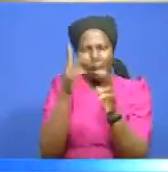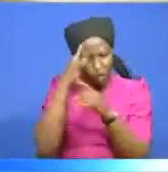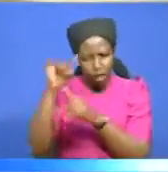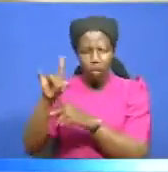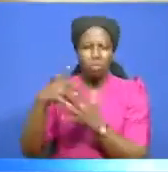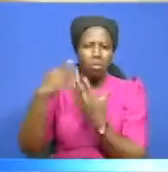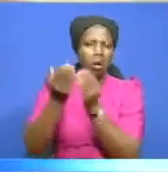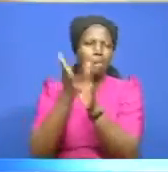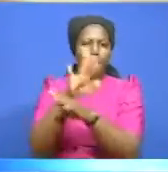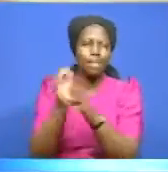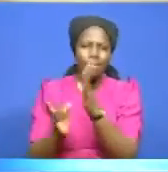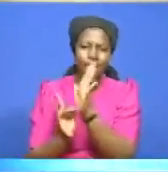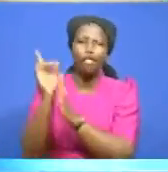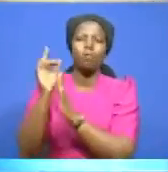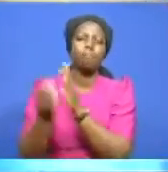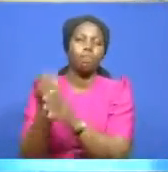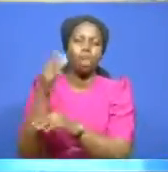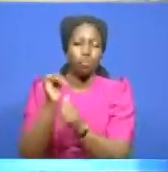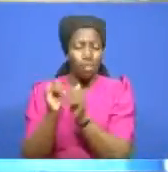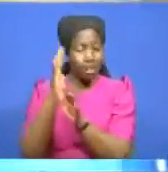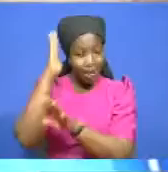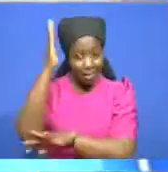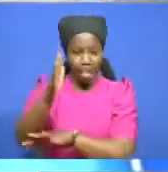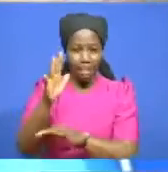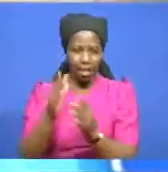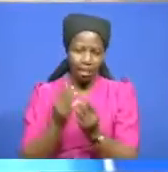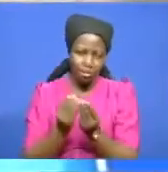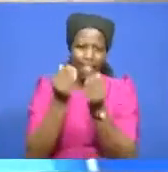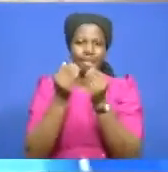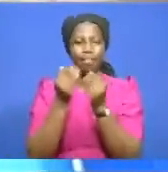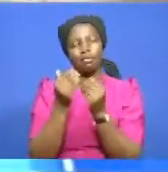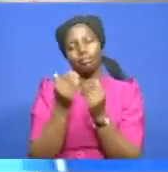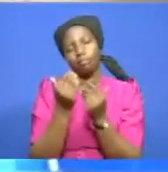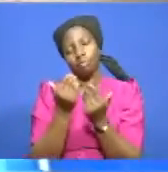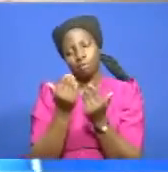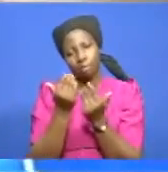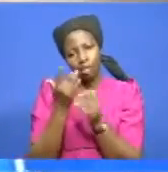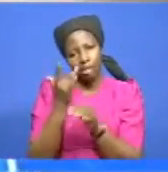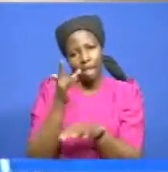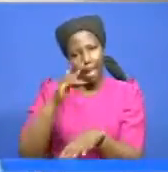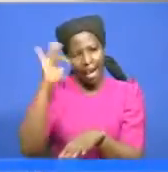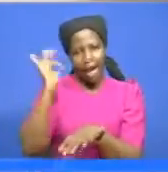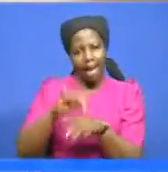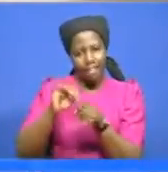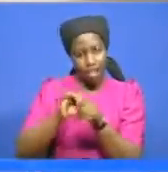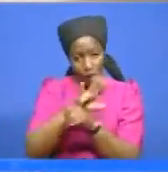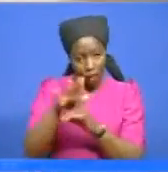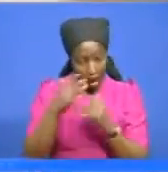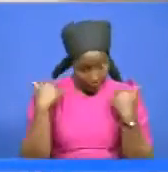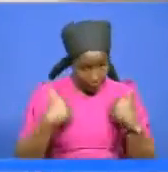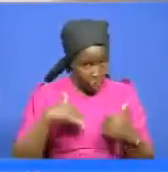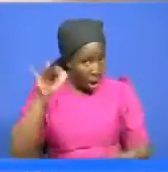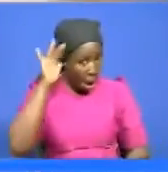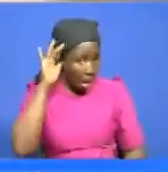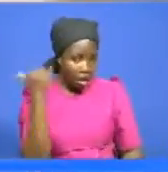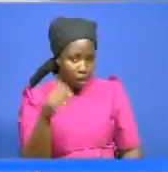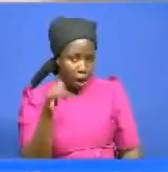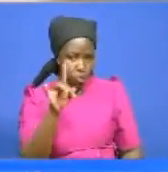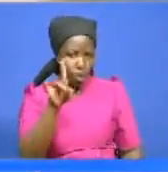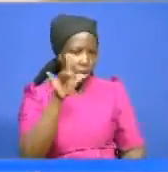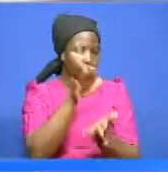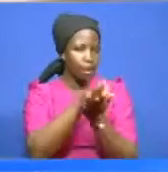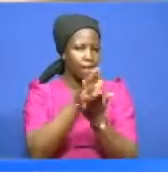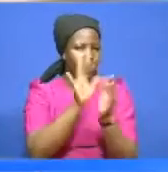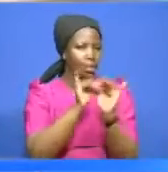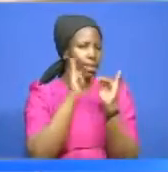products that directly responds to the devastating effects of COVID. I am yet to hear one banking